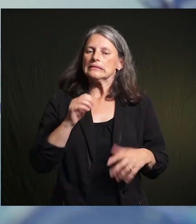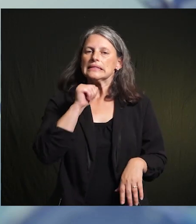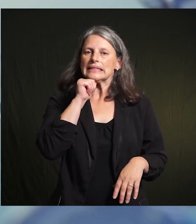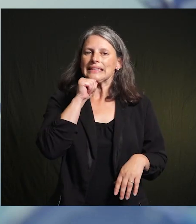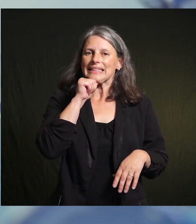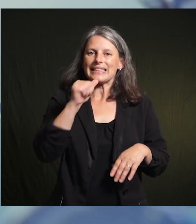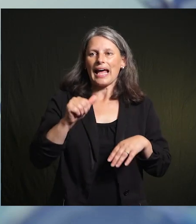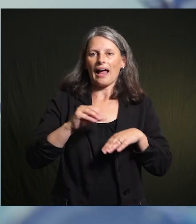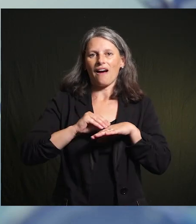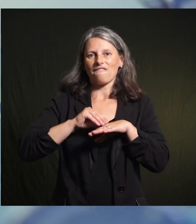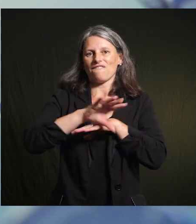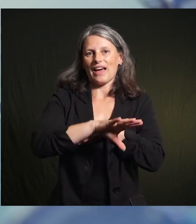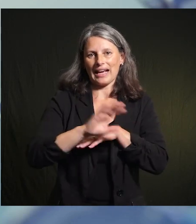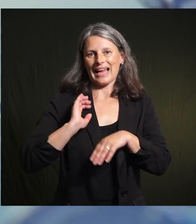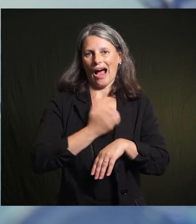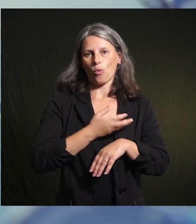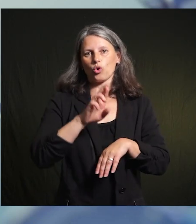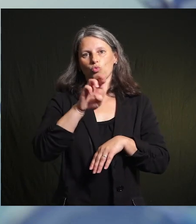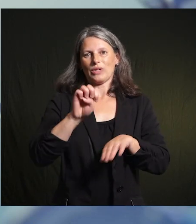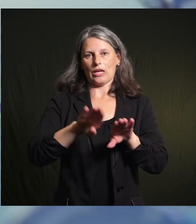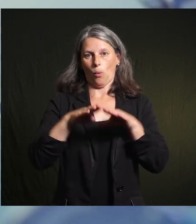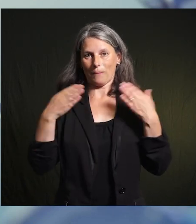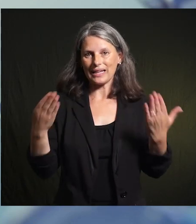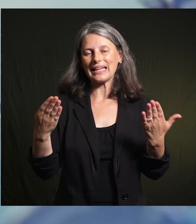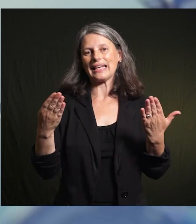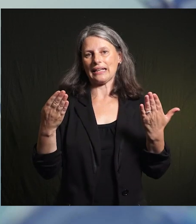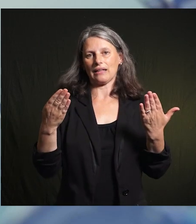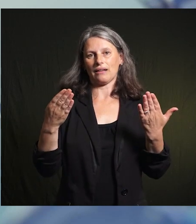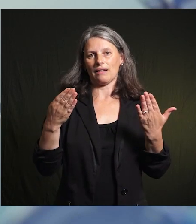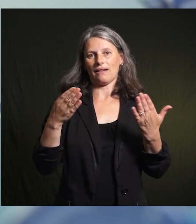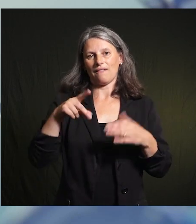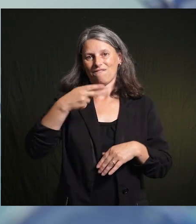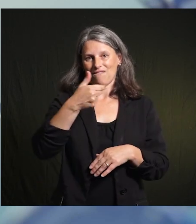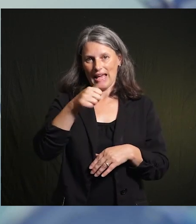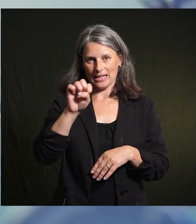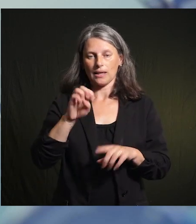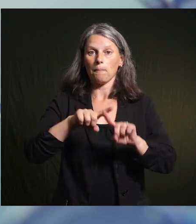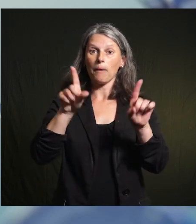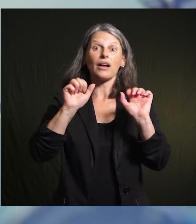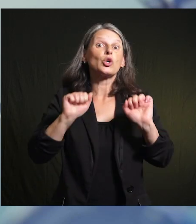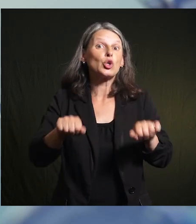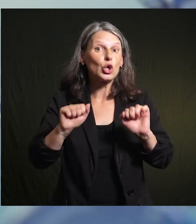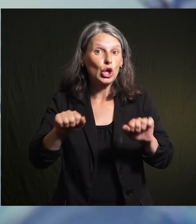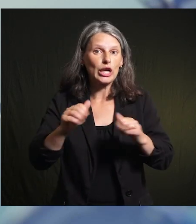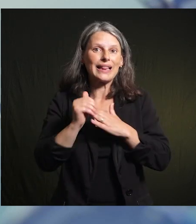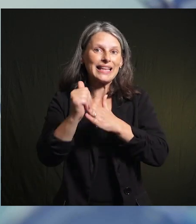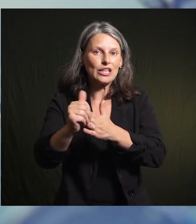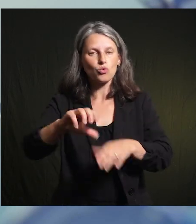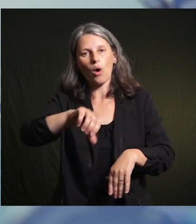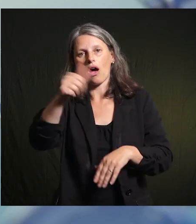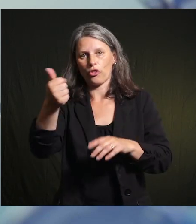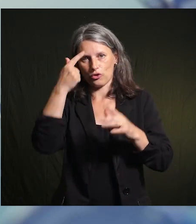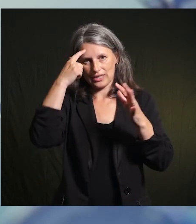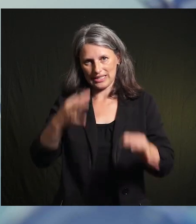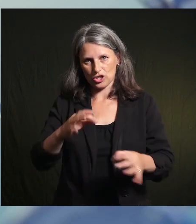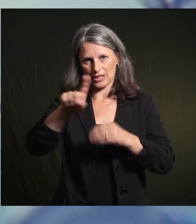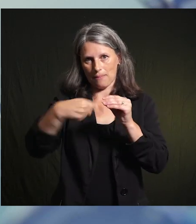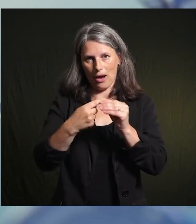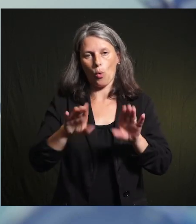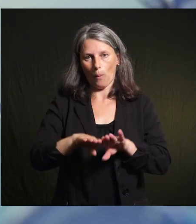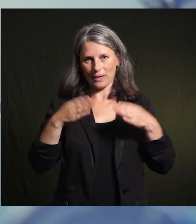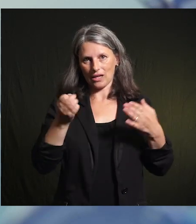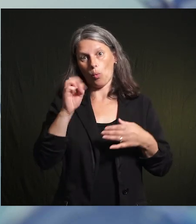not affecting where we stand in our reopening phase, but it could lead to further decisions about reopening